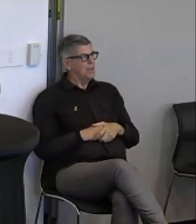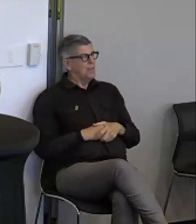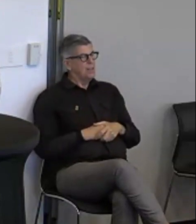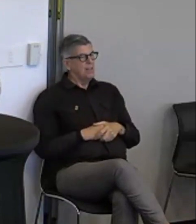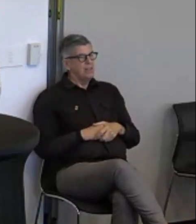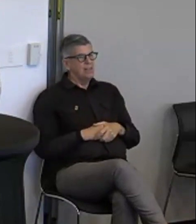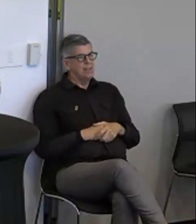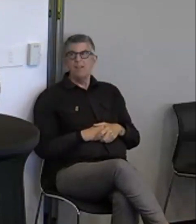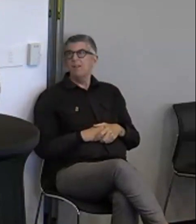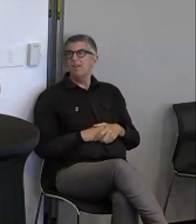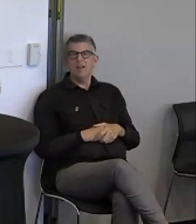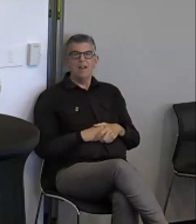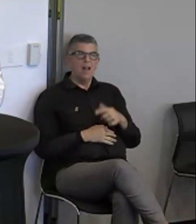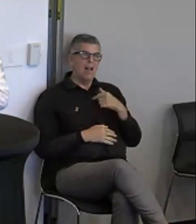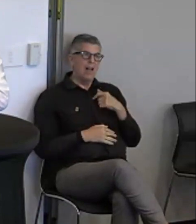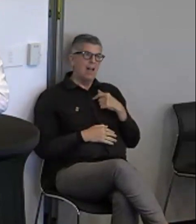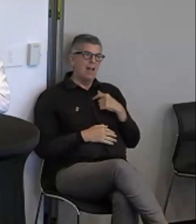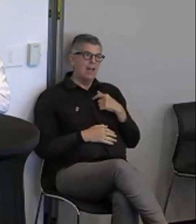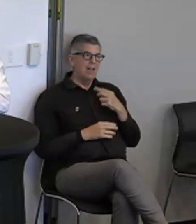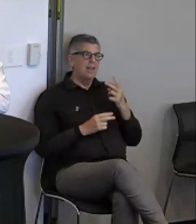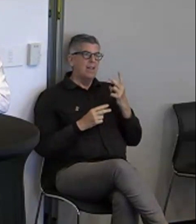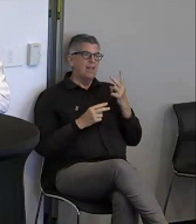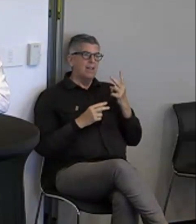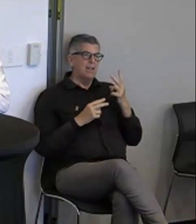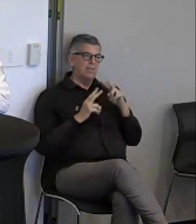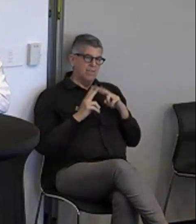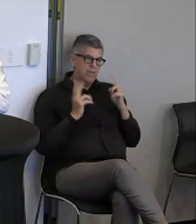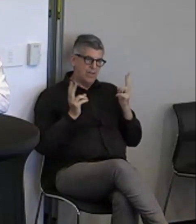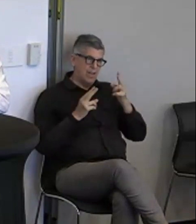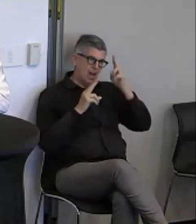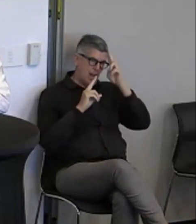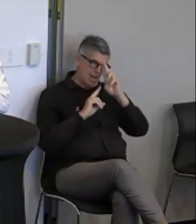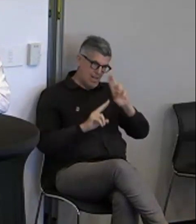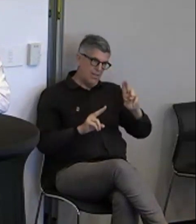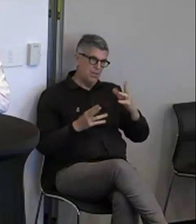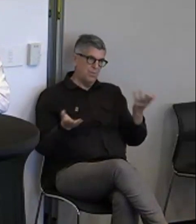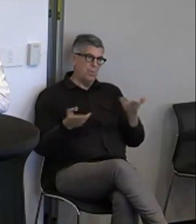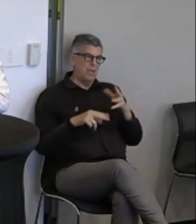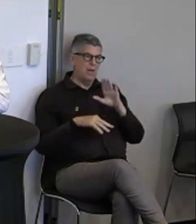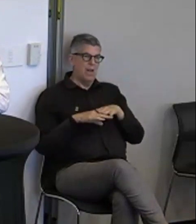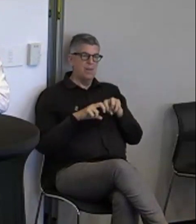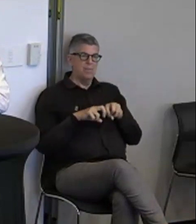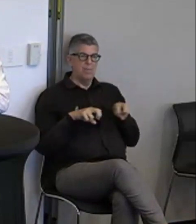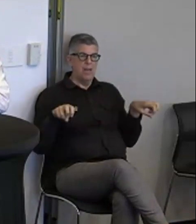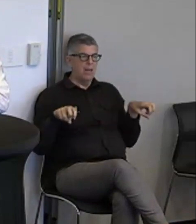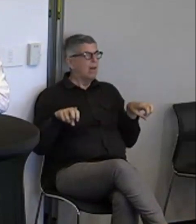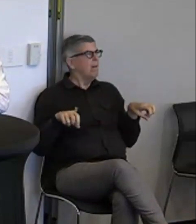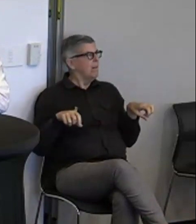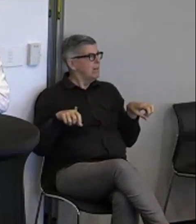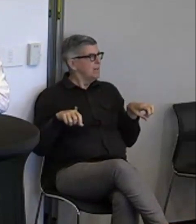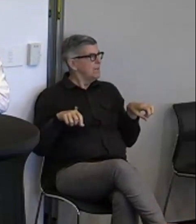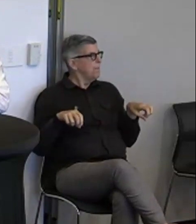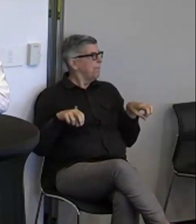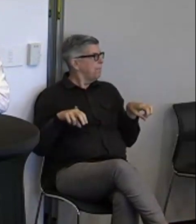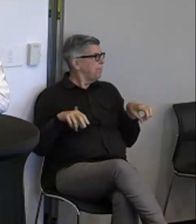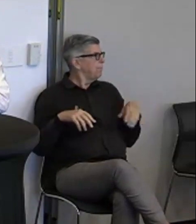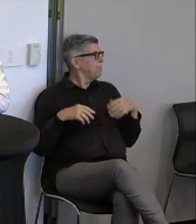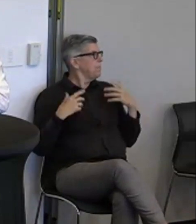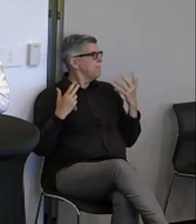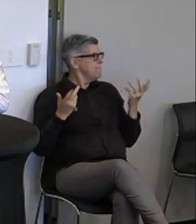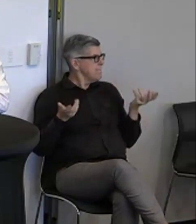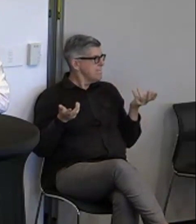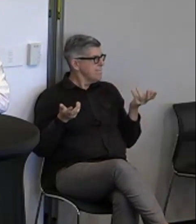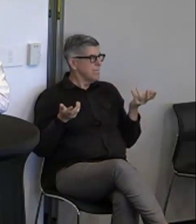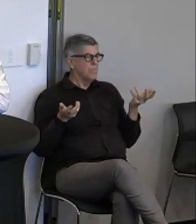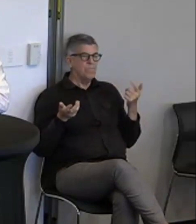I am very honored to be here on this panel. I just find myself kind of with these